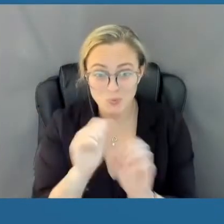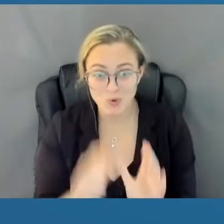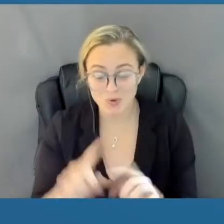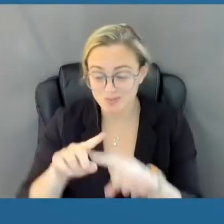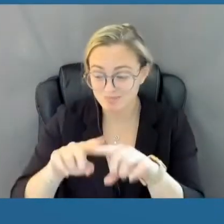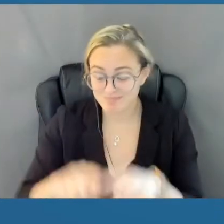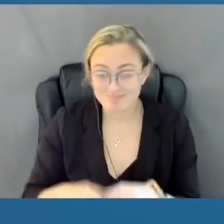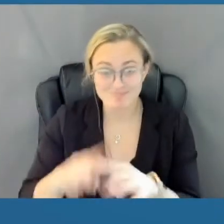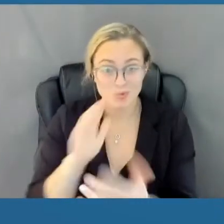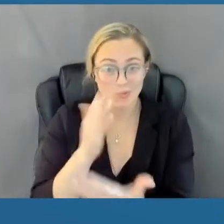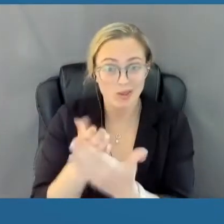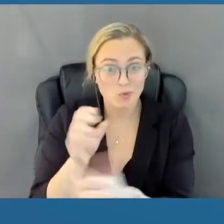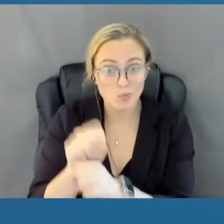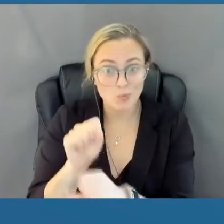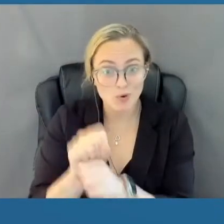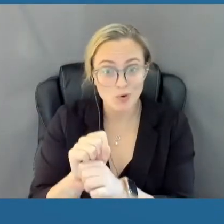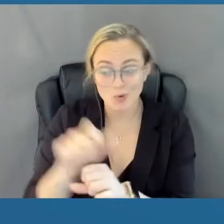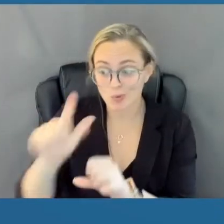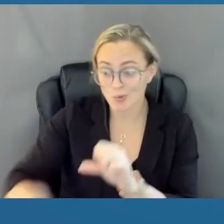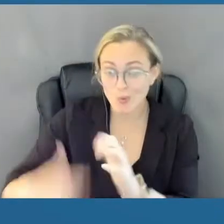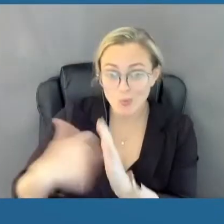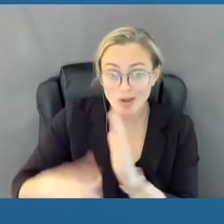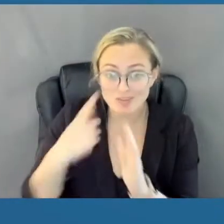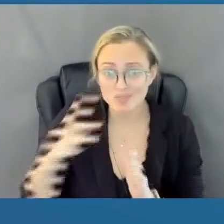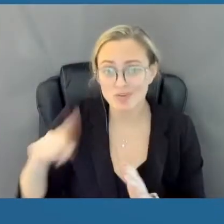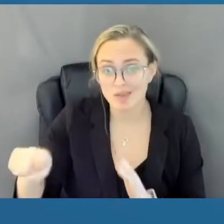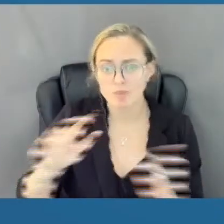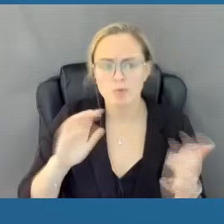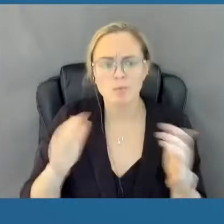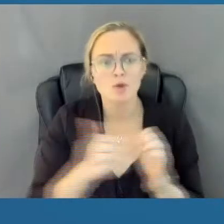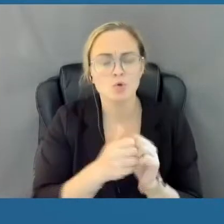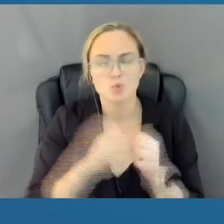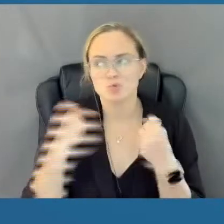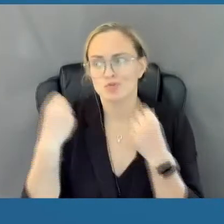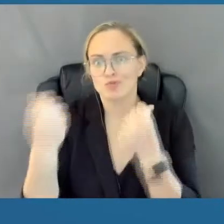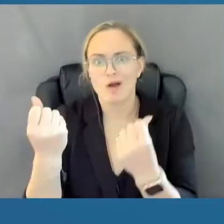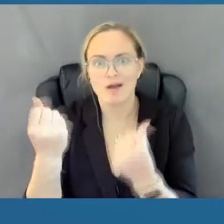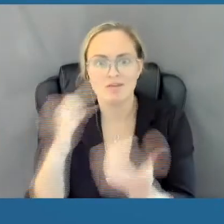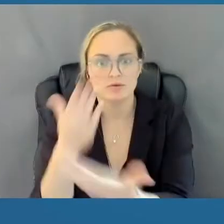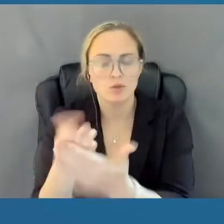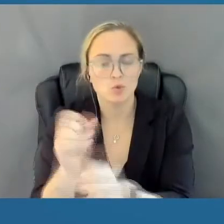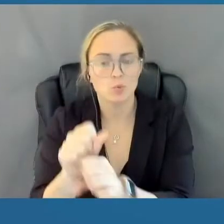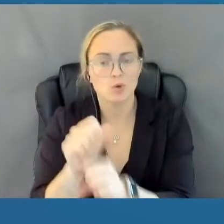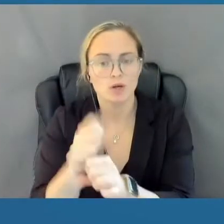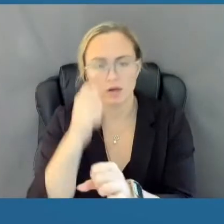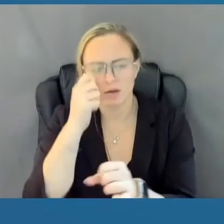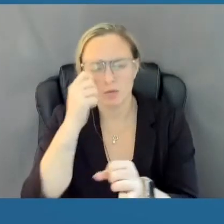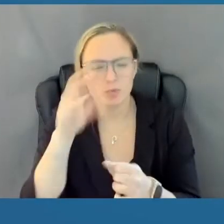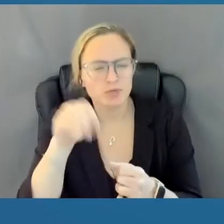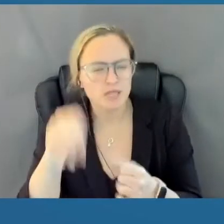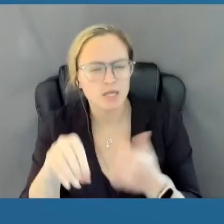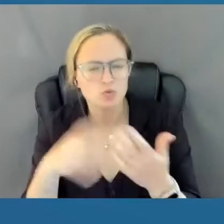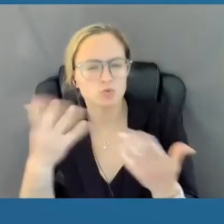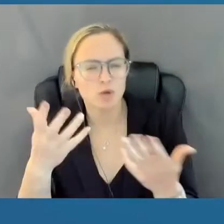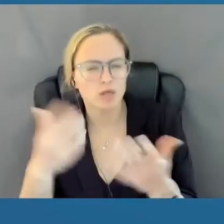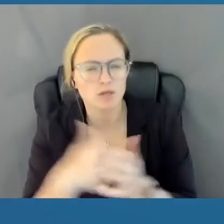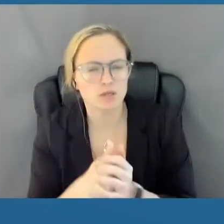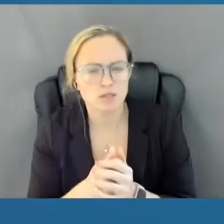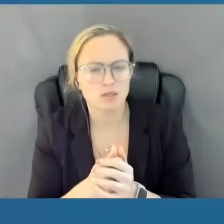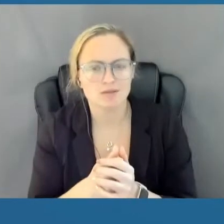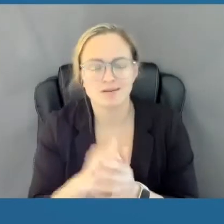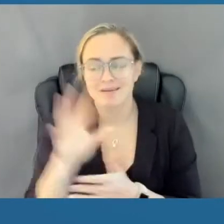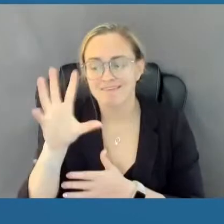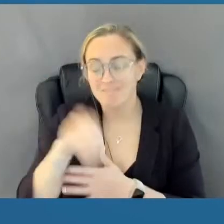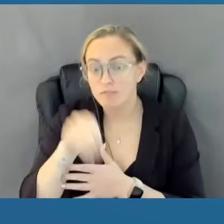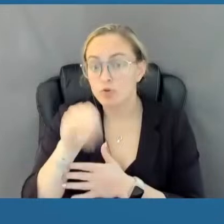this to get to work at a lower cost to them as opposed to having to drive to work. So anything else on the percentage? Was it point? It's a 50%